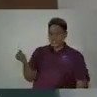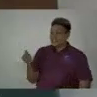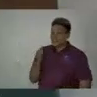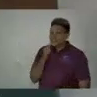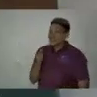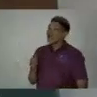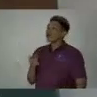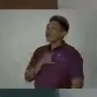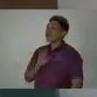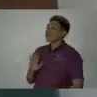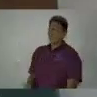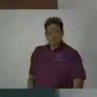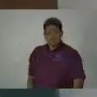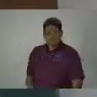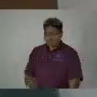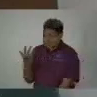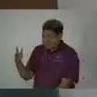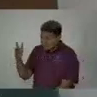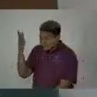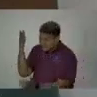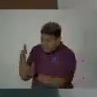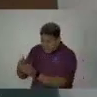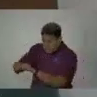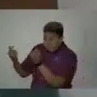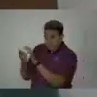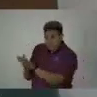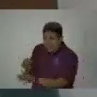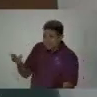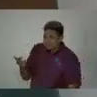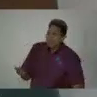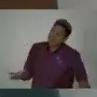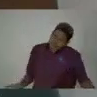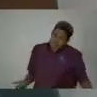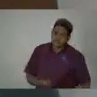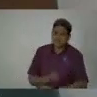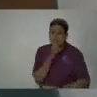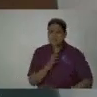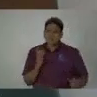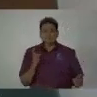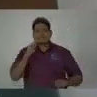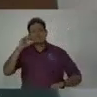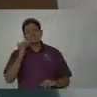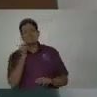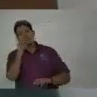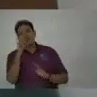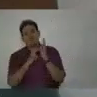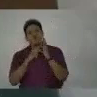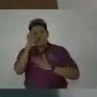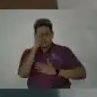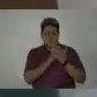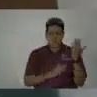character, convicted criminal. Madam Speaker, there seems to be one rule for